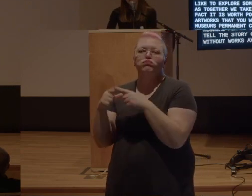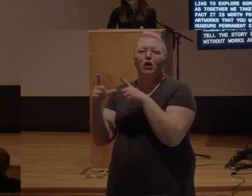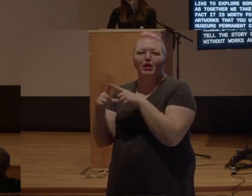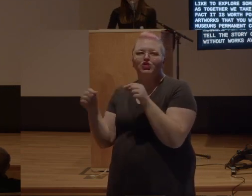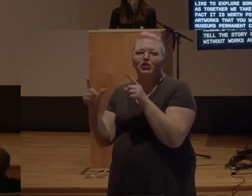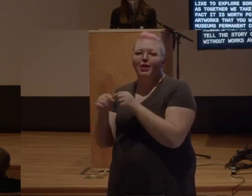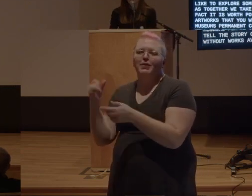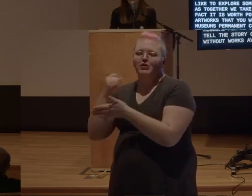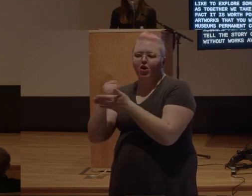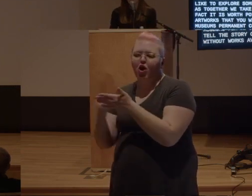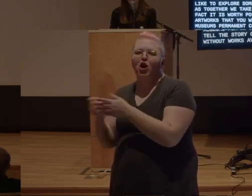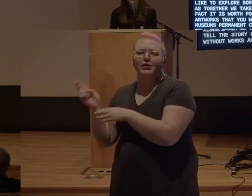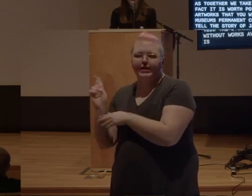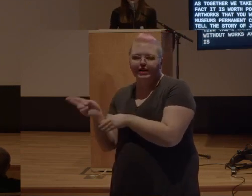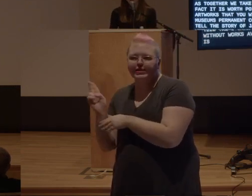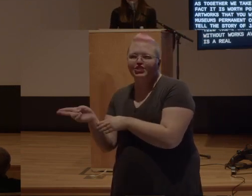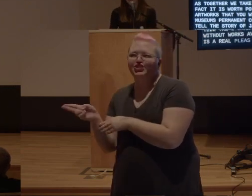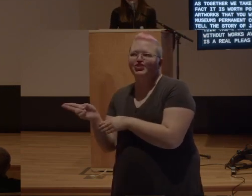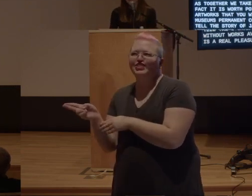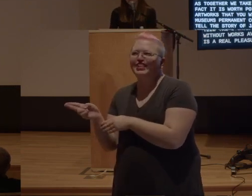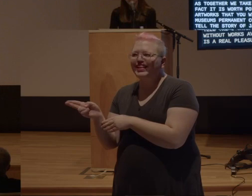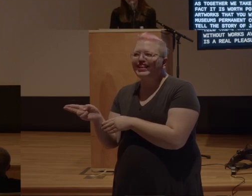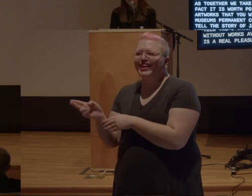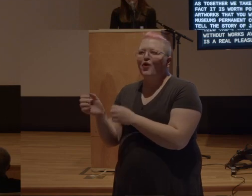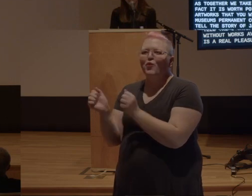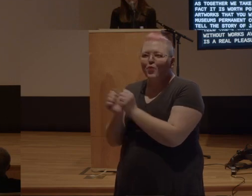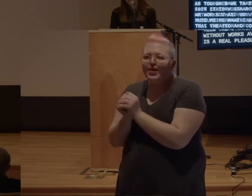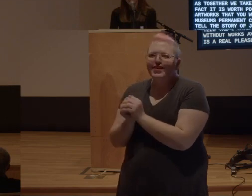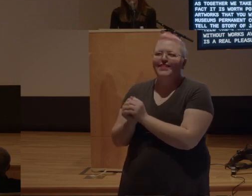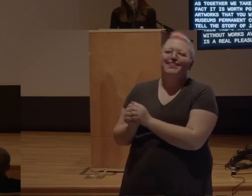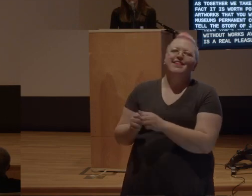and now in Portland is a real pleasure and privilege.